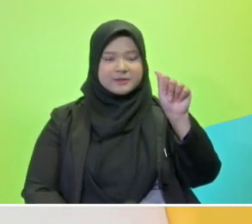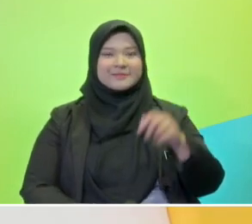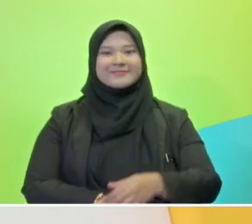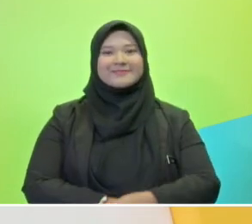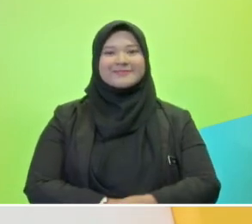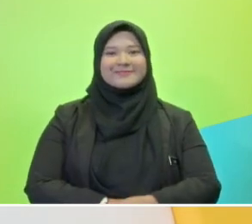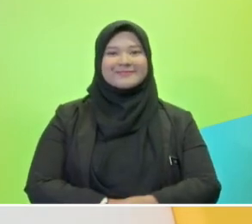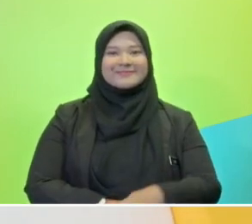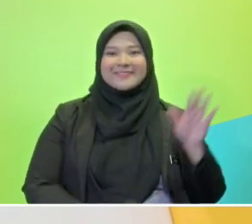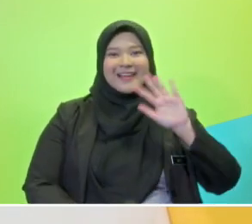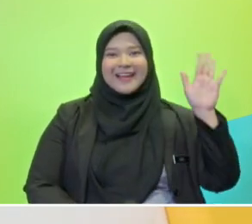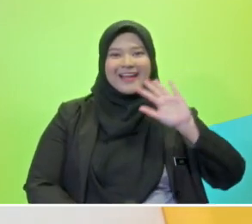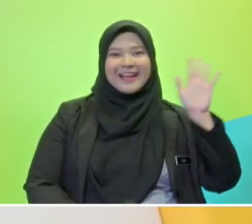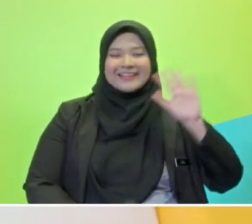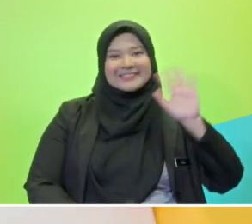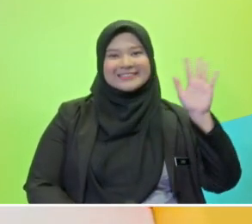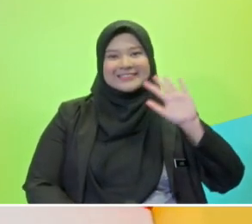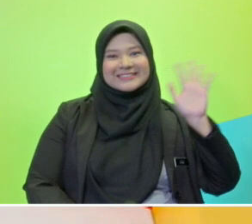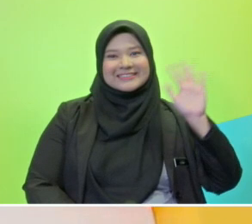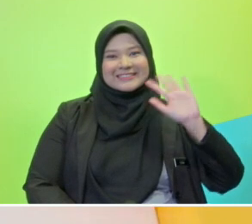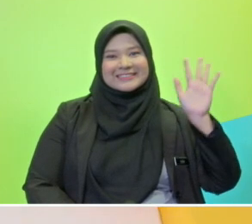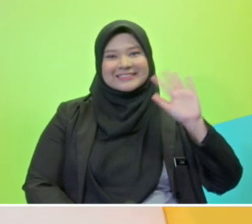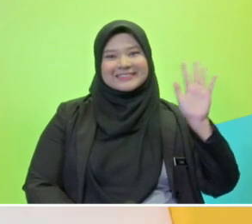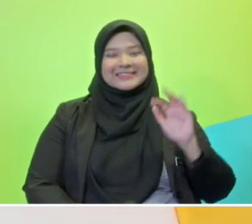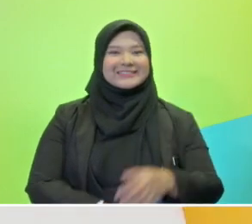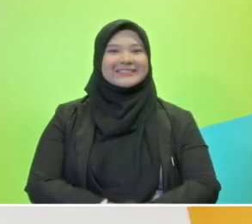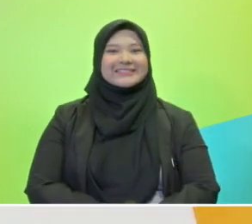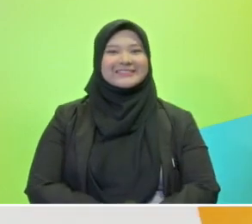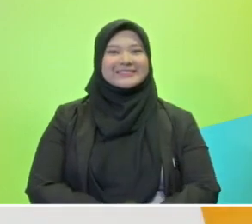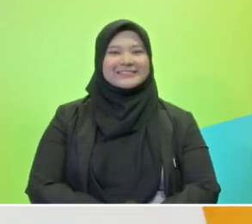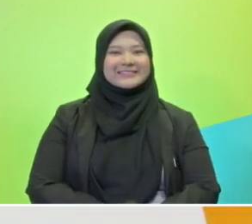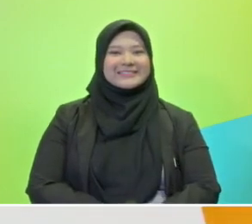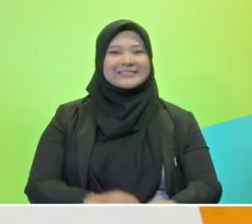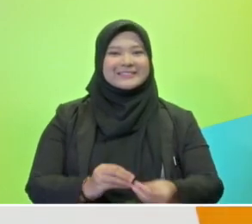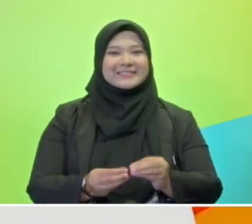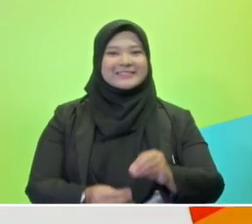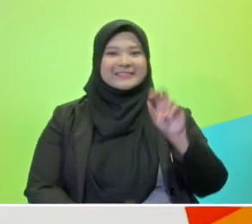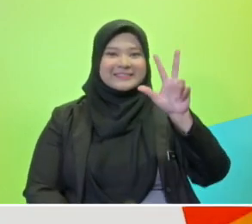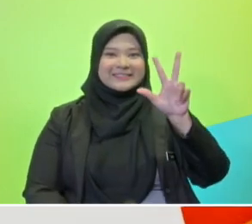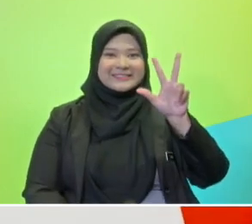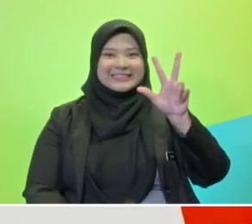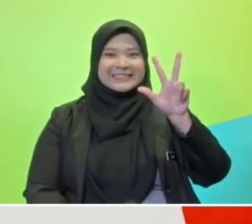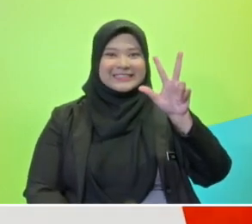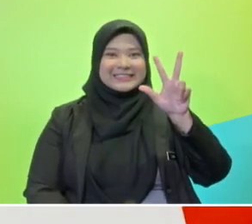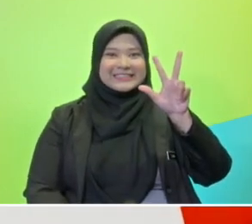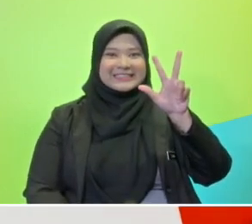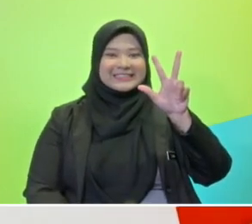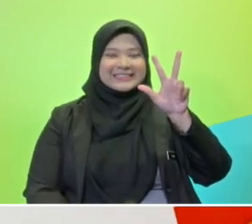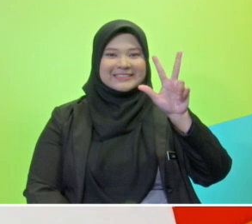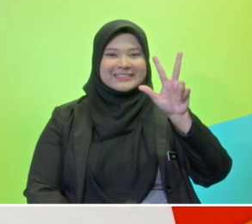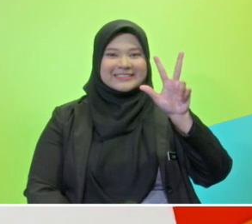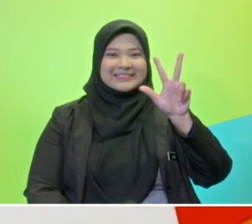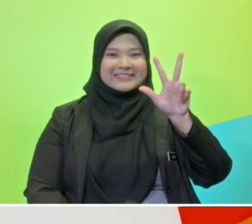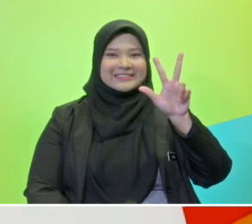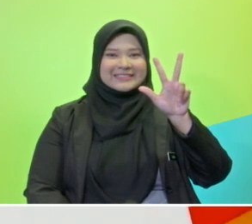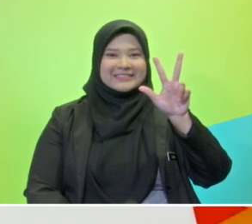Azra. Hi. Hello, Azra. Nice to meet you. And the third one. Nice to meet you. Oh, all right. Okay. All the way from